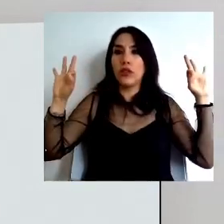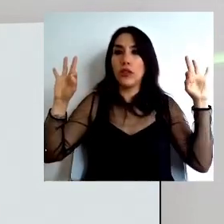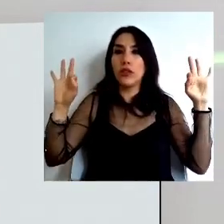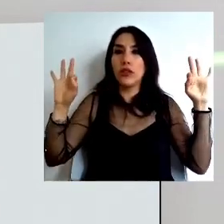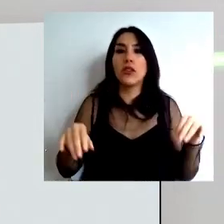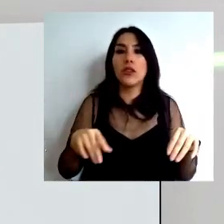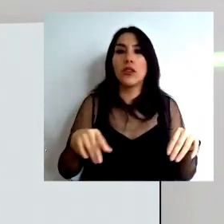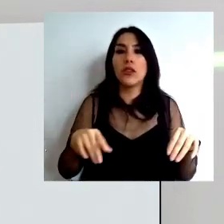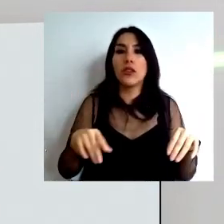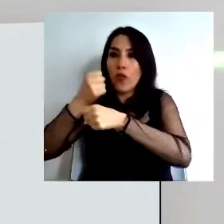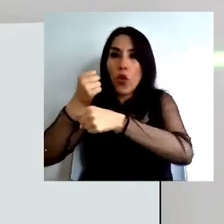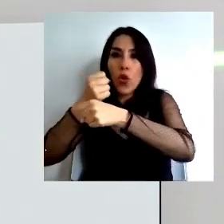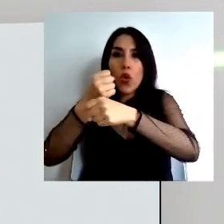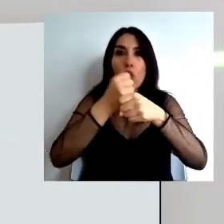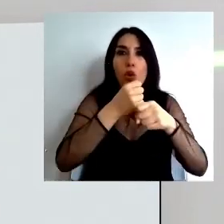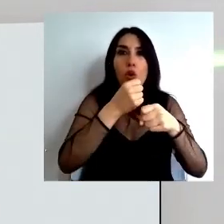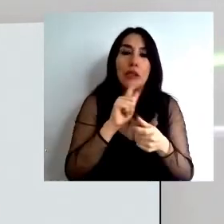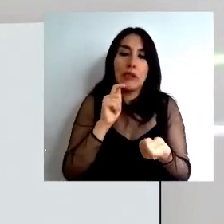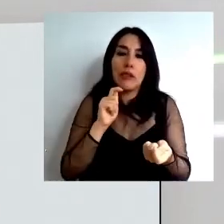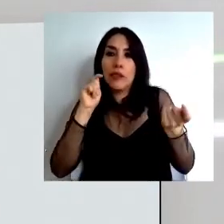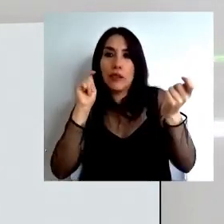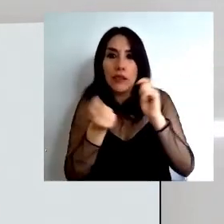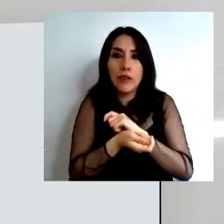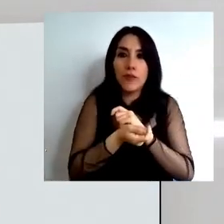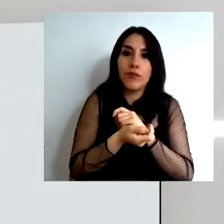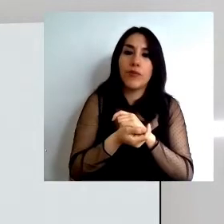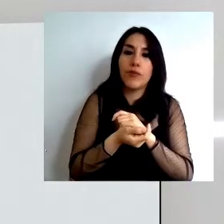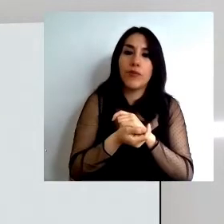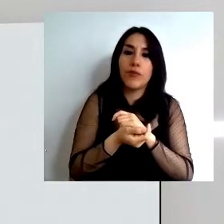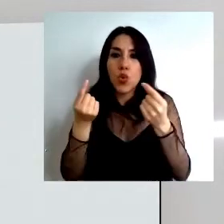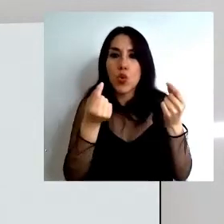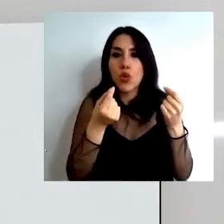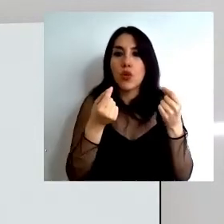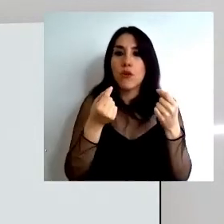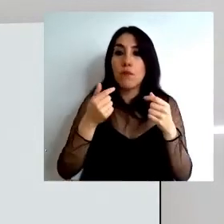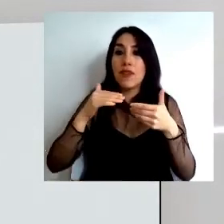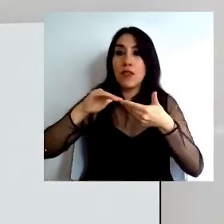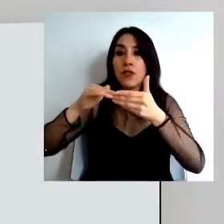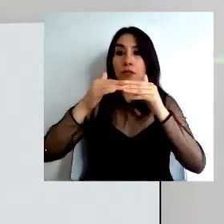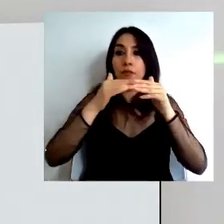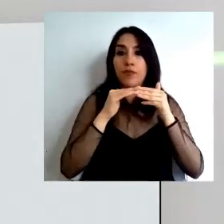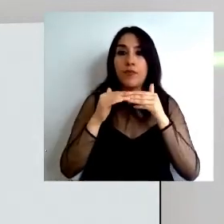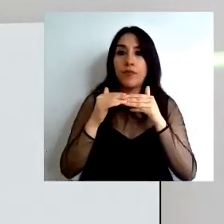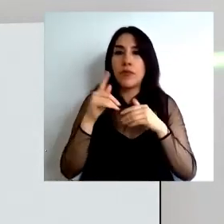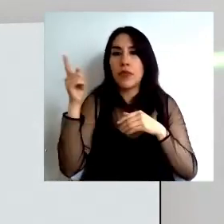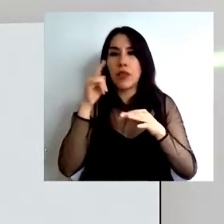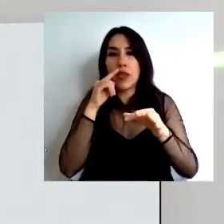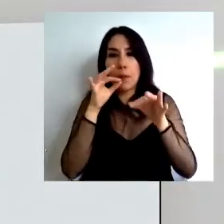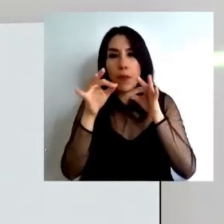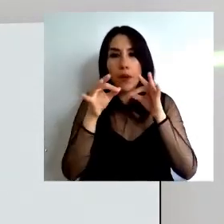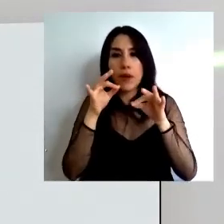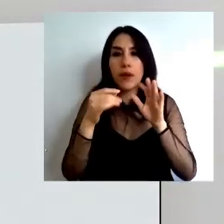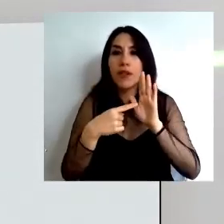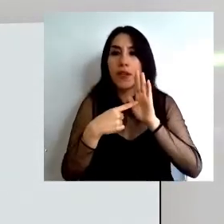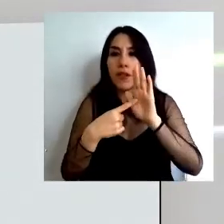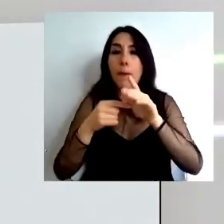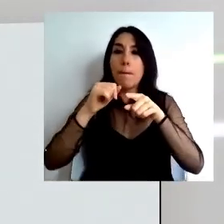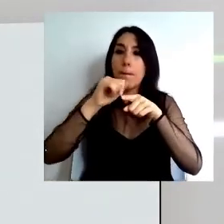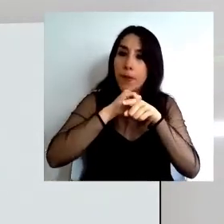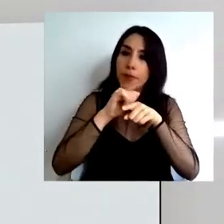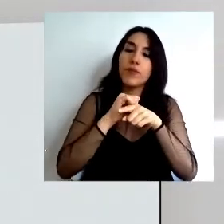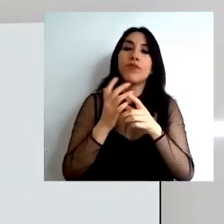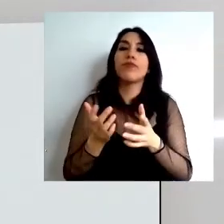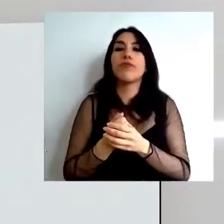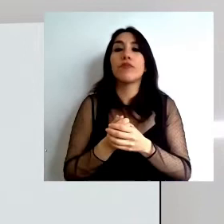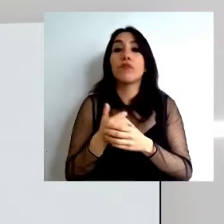not an easy exercise, no, to look with a critical eye on everything you have been developing and decide that this is the minimum